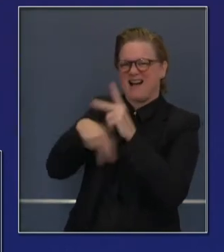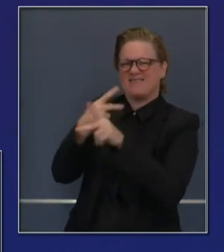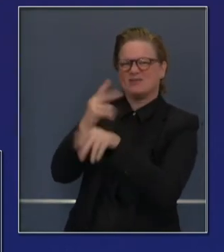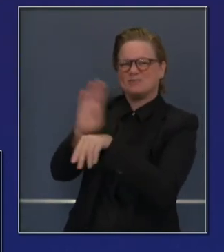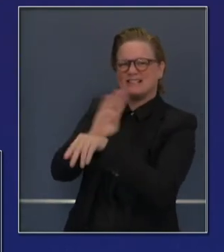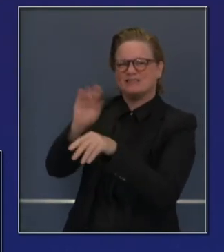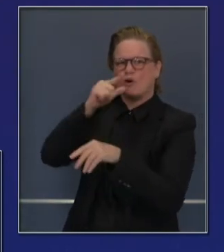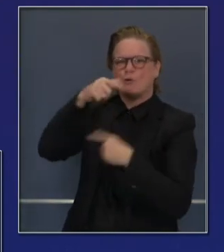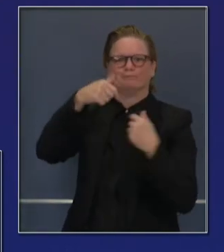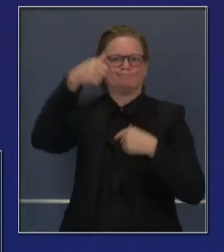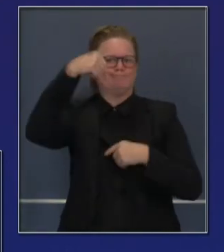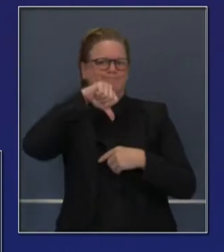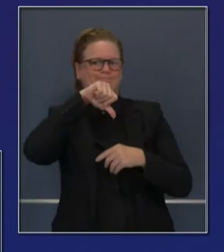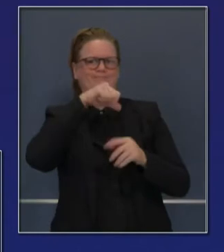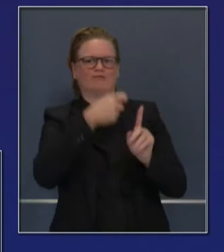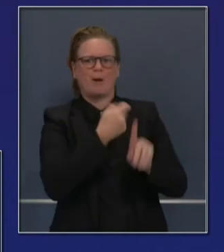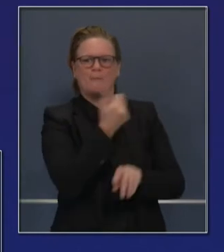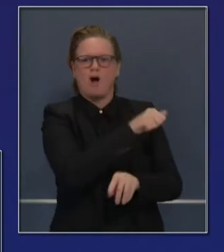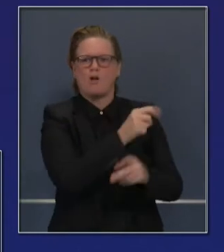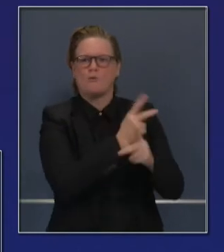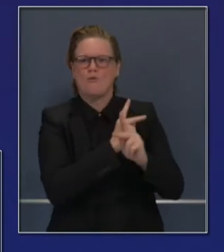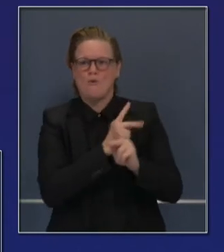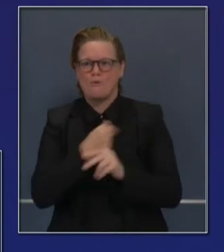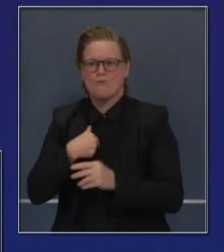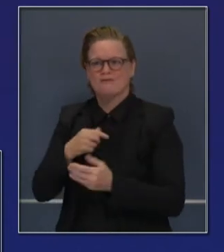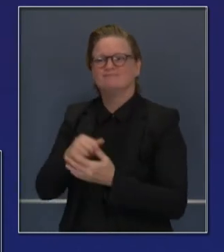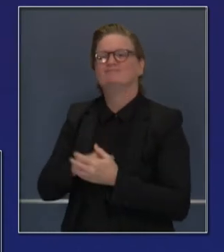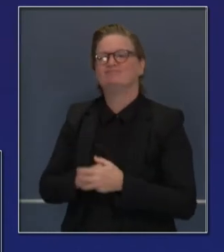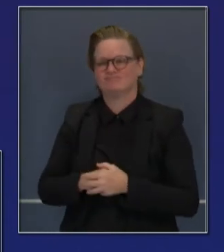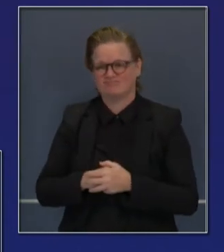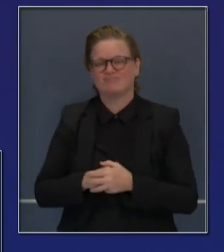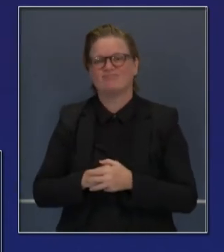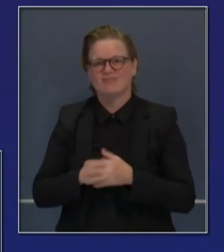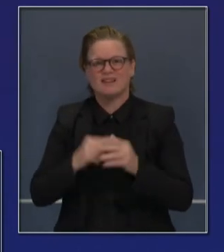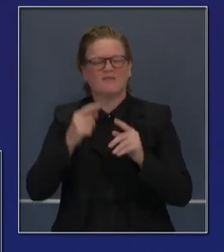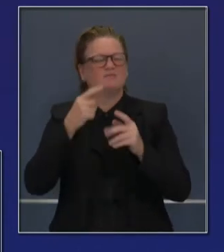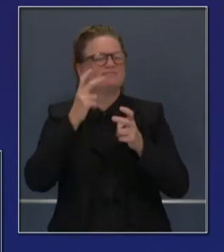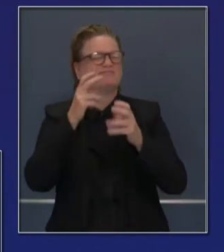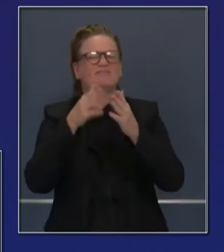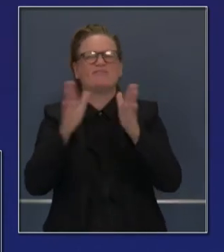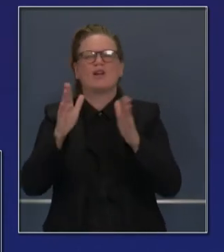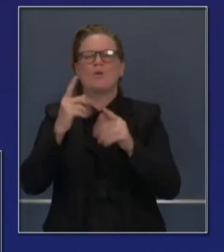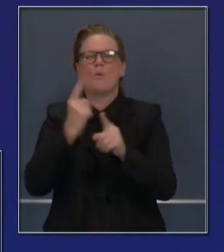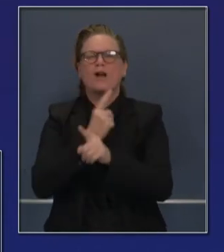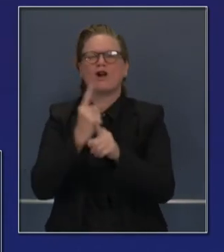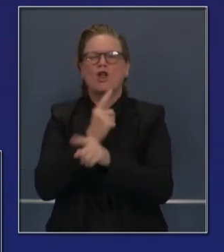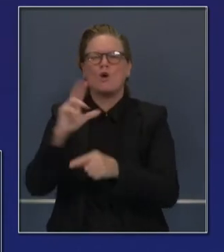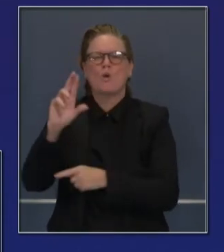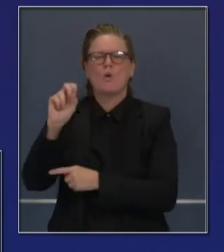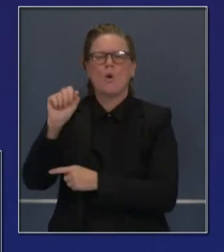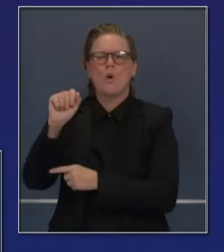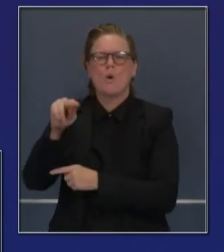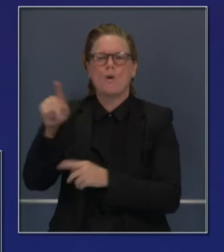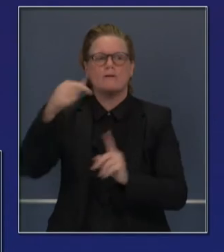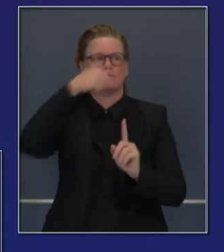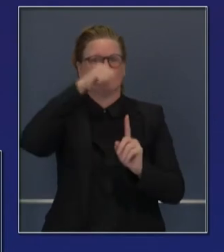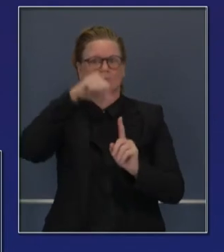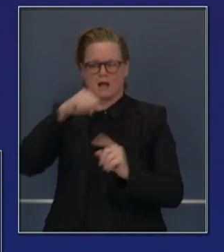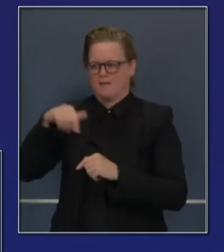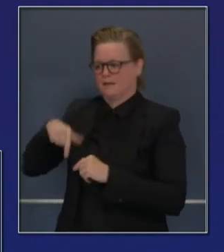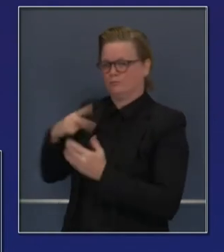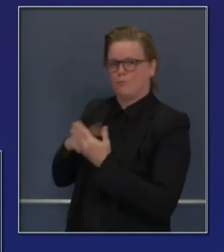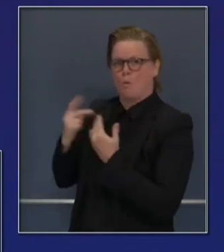relationship or traditional capacity to get financing, but what about everybody else? And so that's why this program was